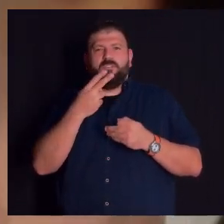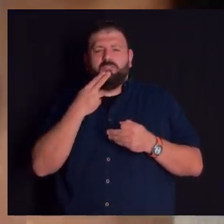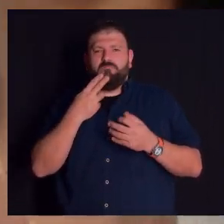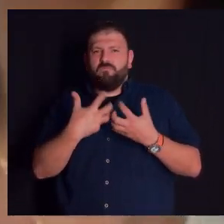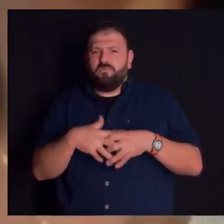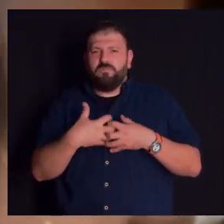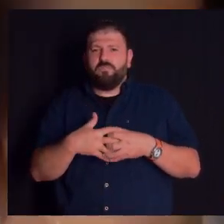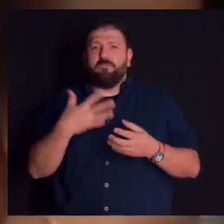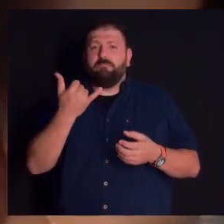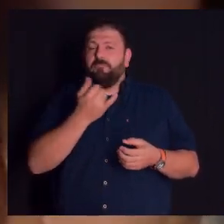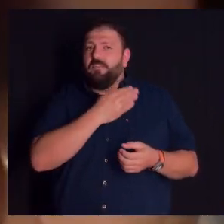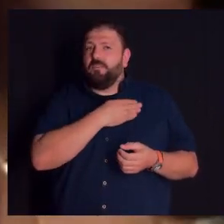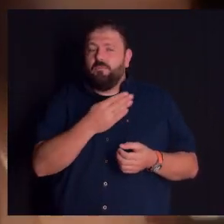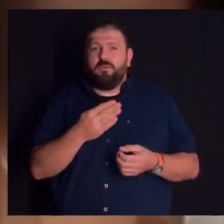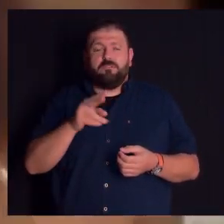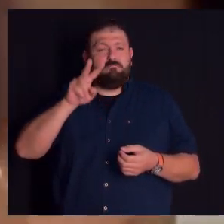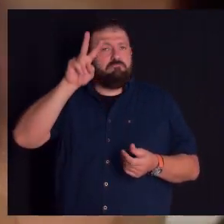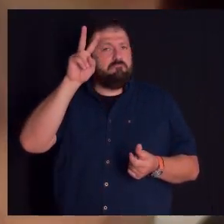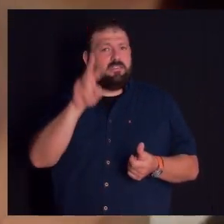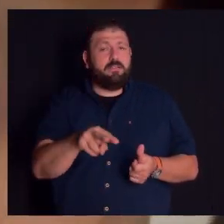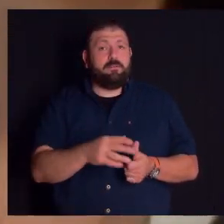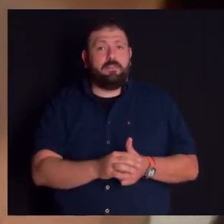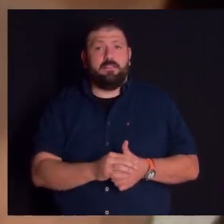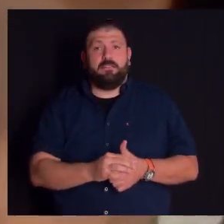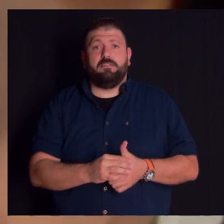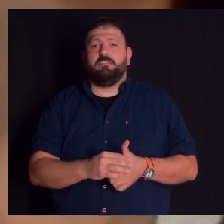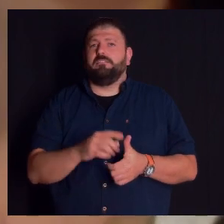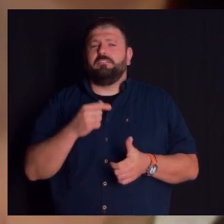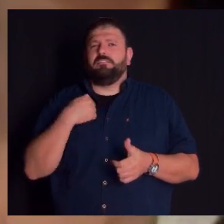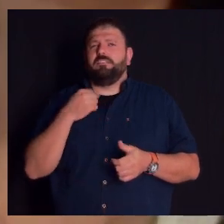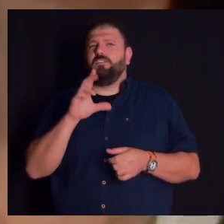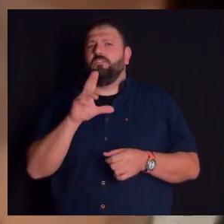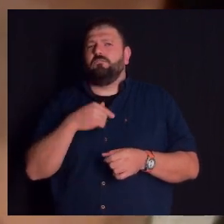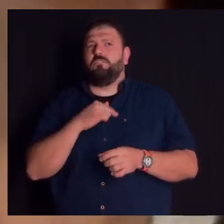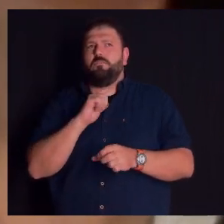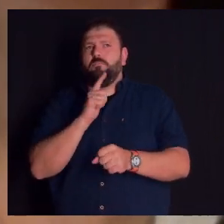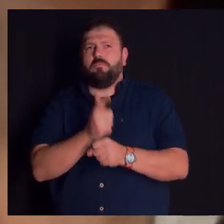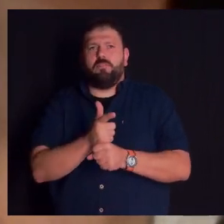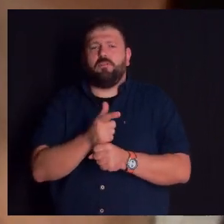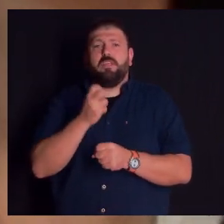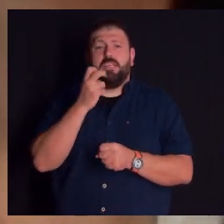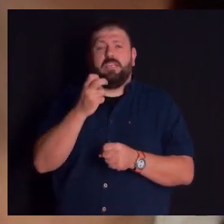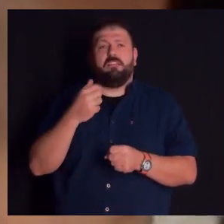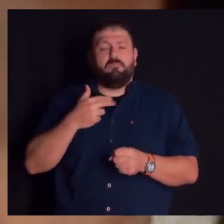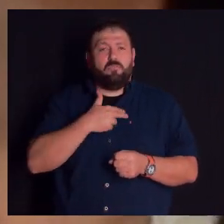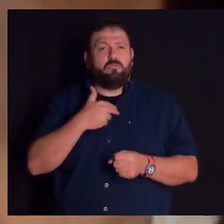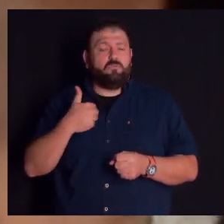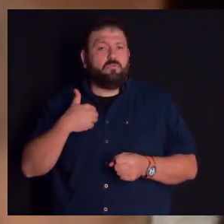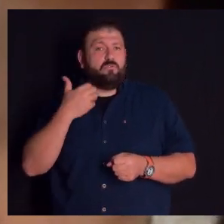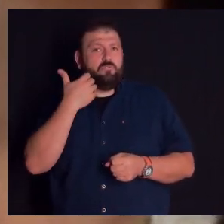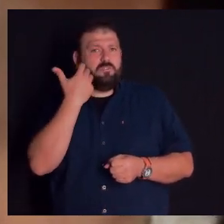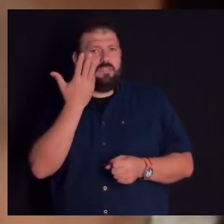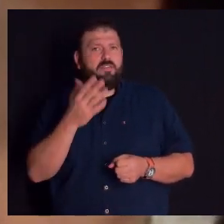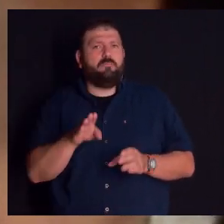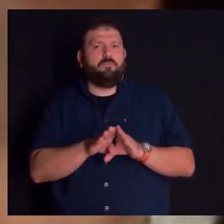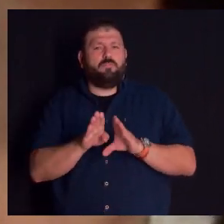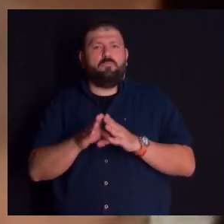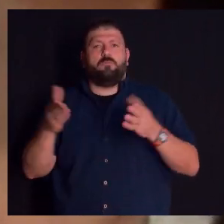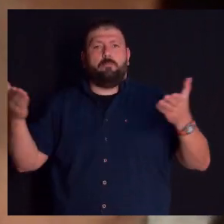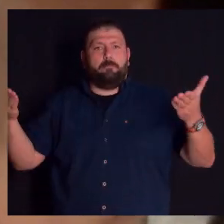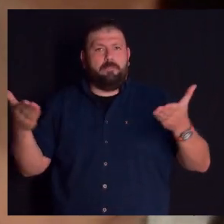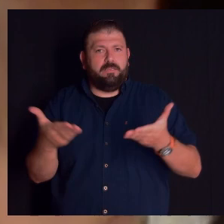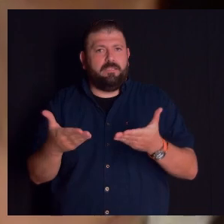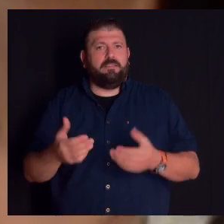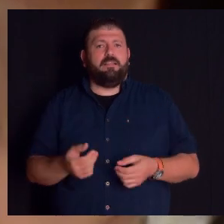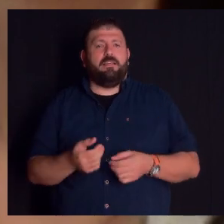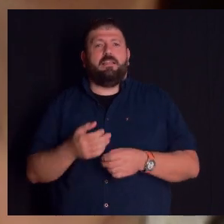we are receiving results. So let's start with this topic because we want